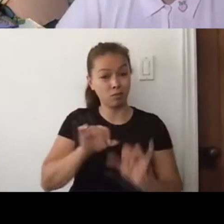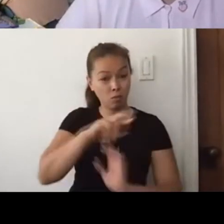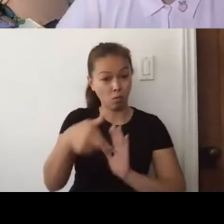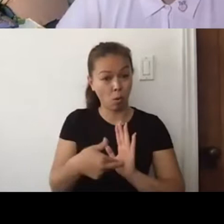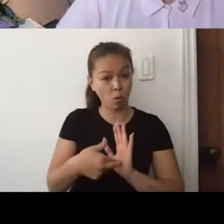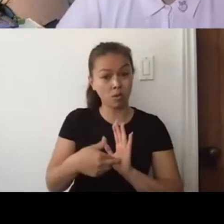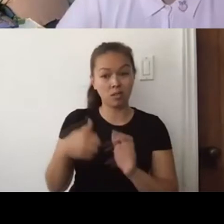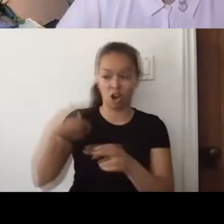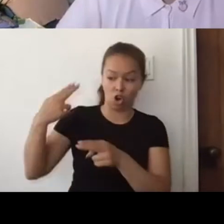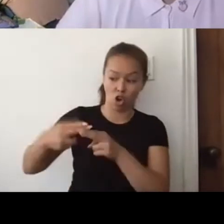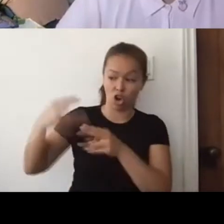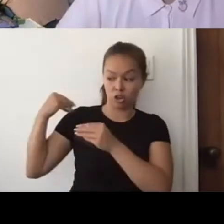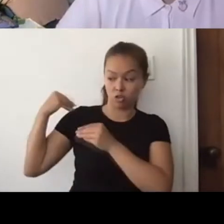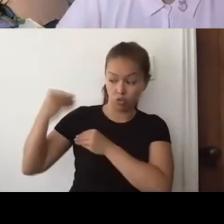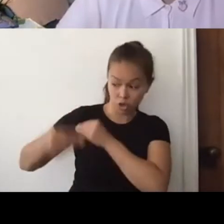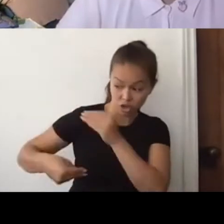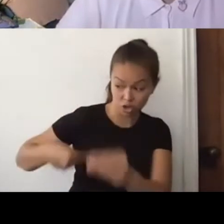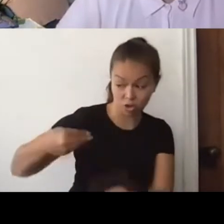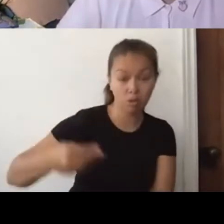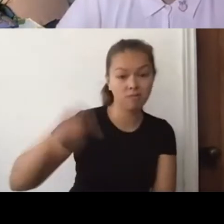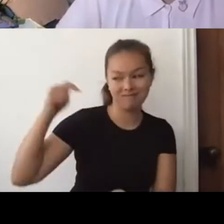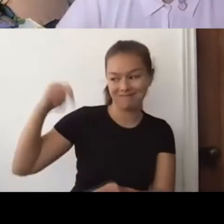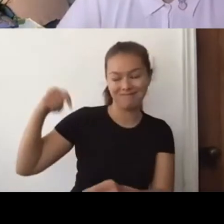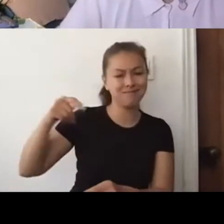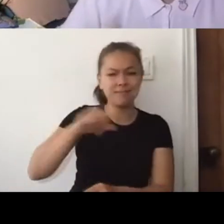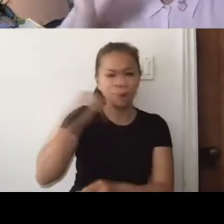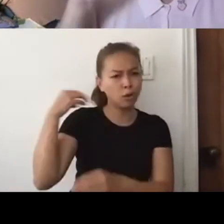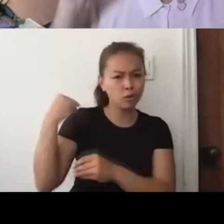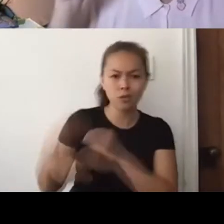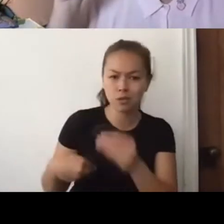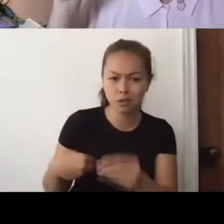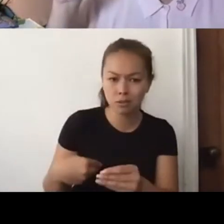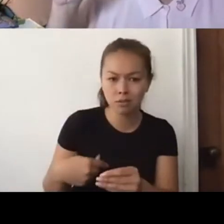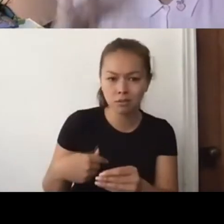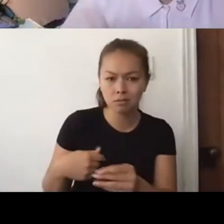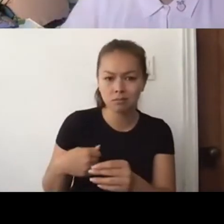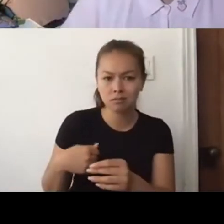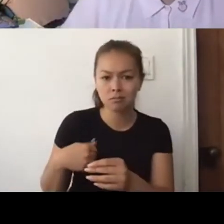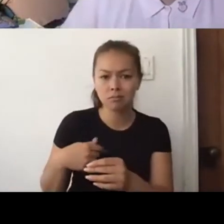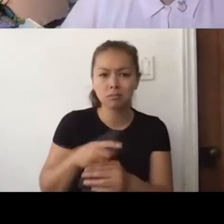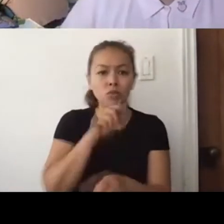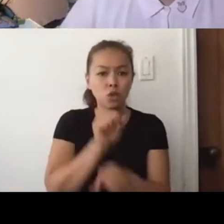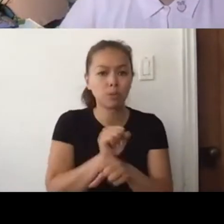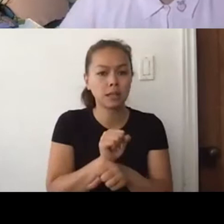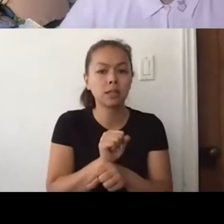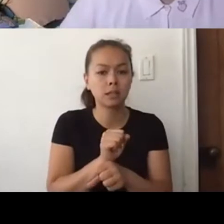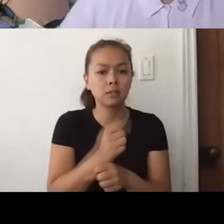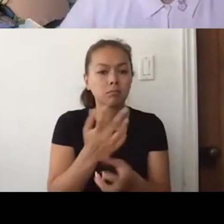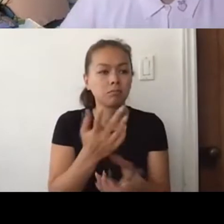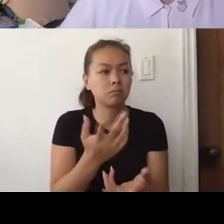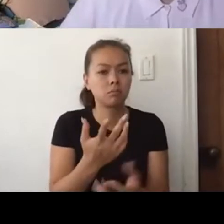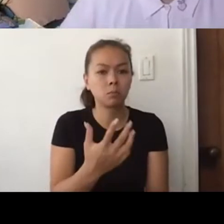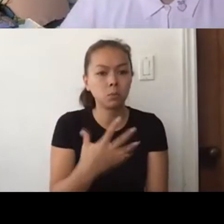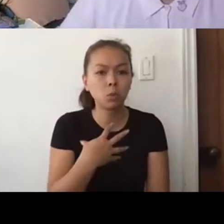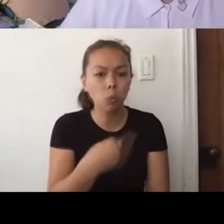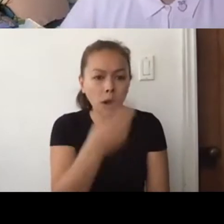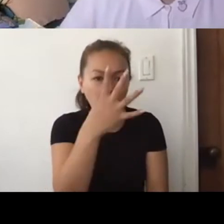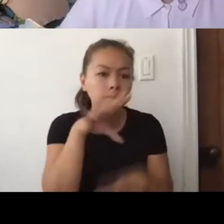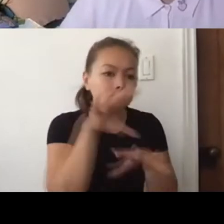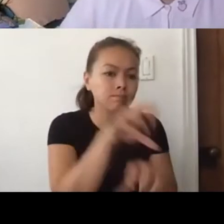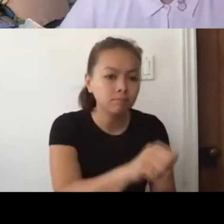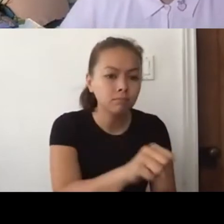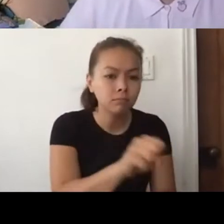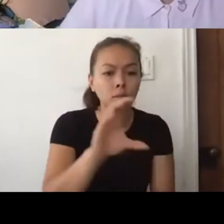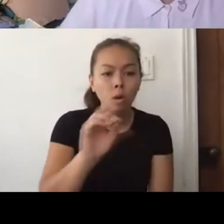call it what it is. It's colonial, it's white. And for a lot of people who are BIPOC people,